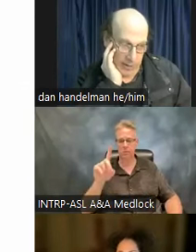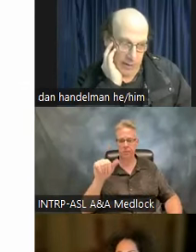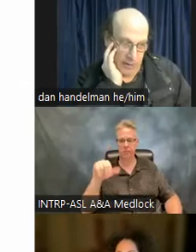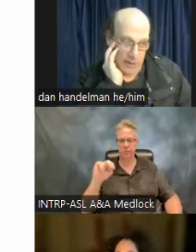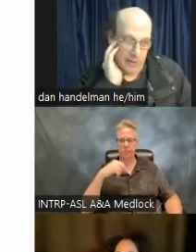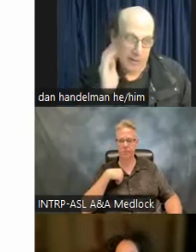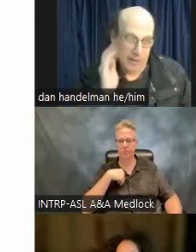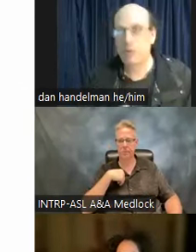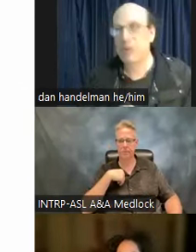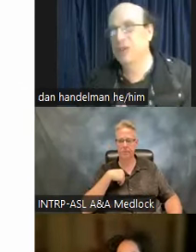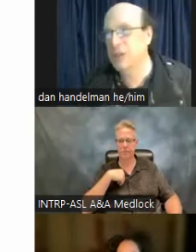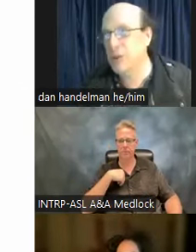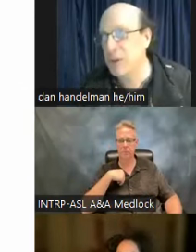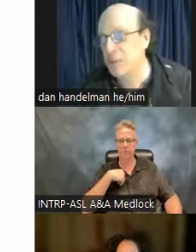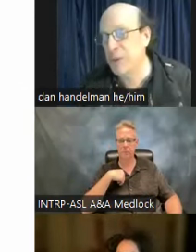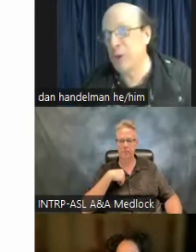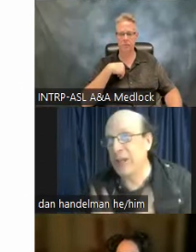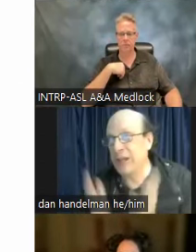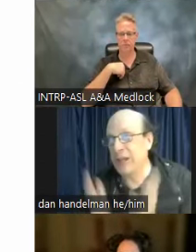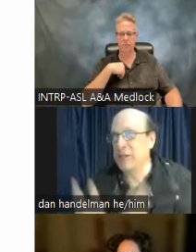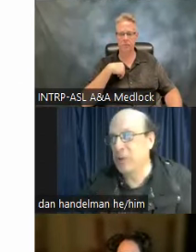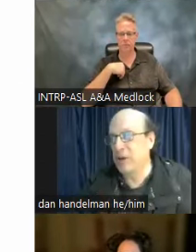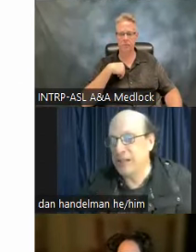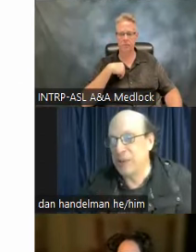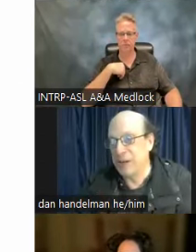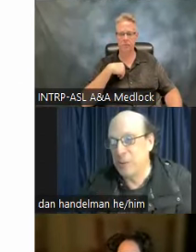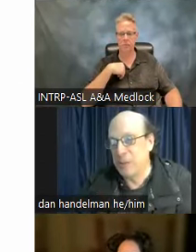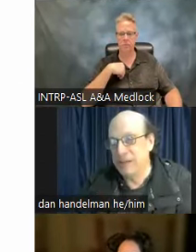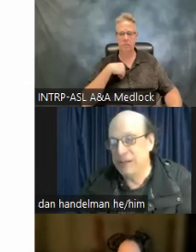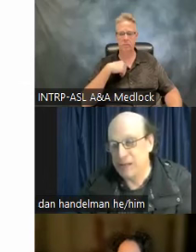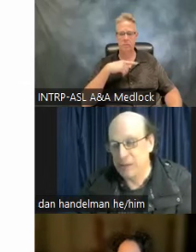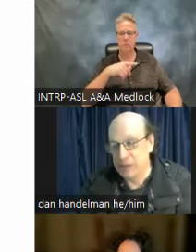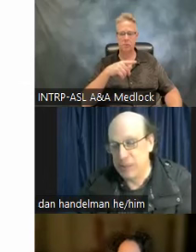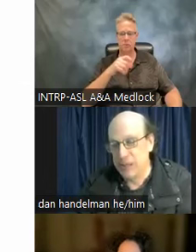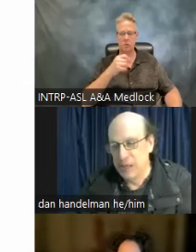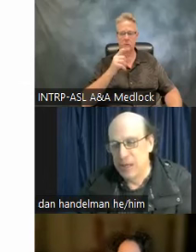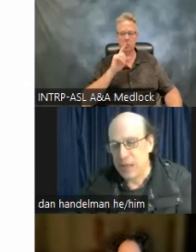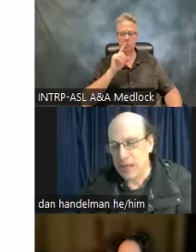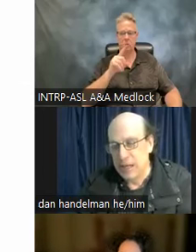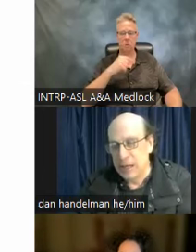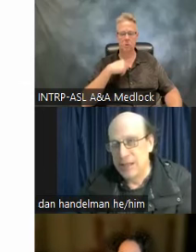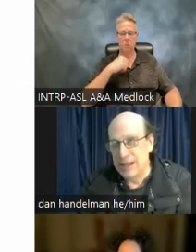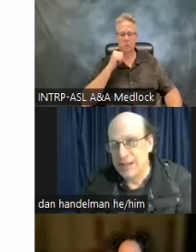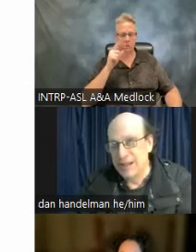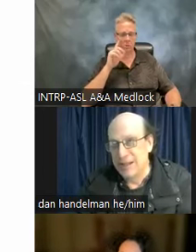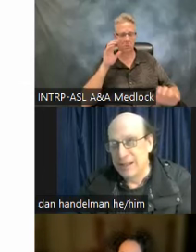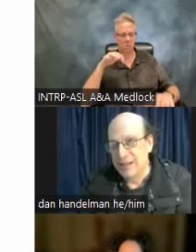Dan? Well, just so that we're going into this with our eyes wide open, so to speak,